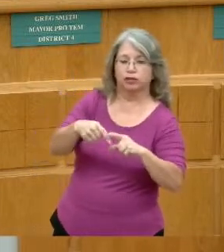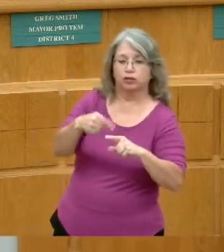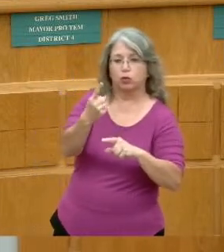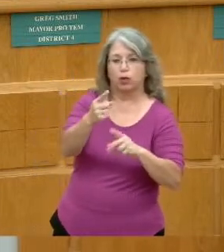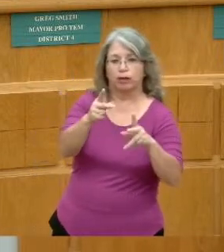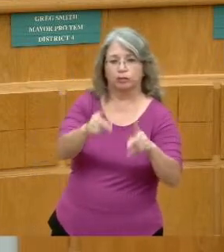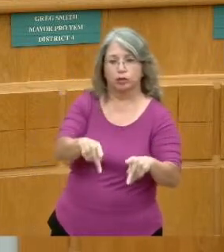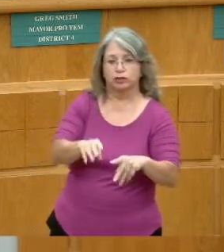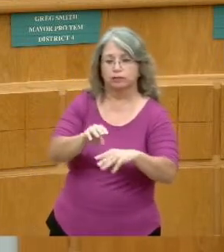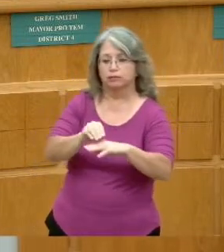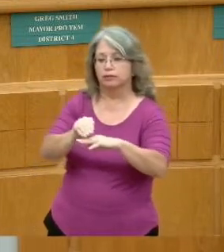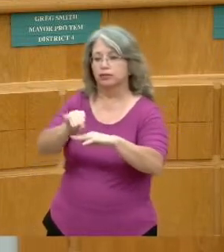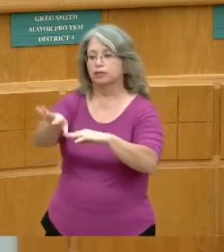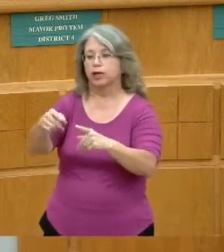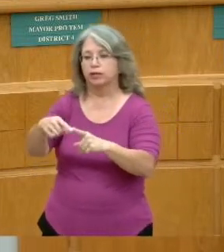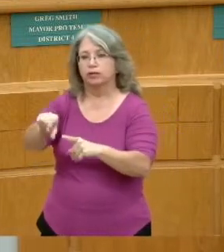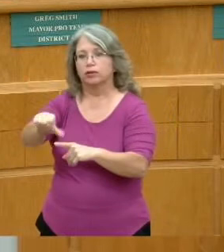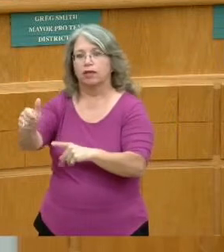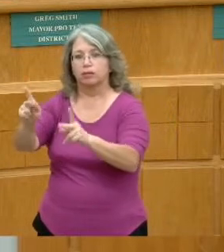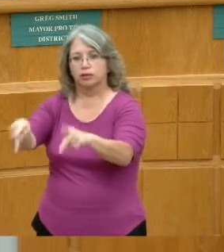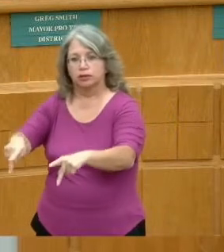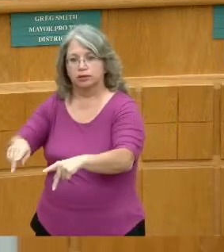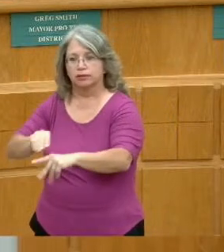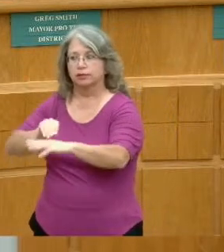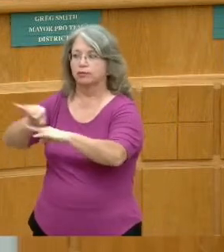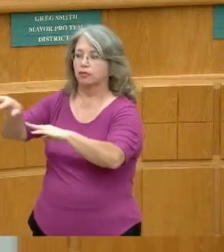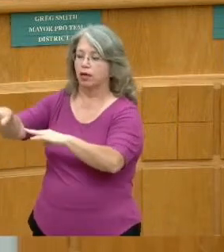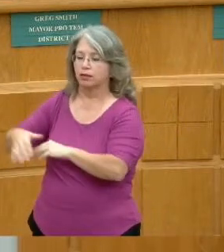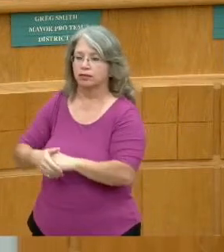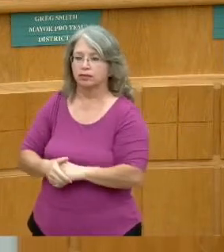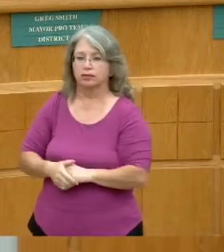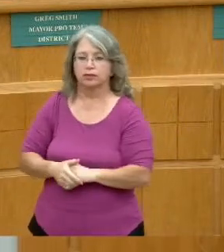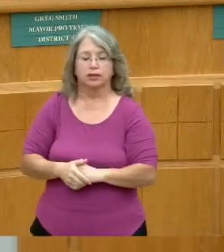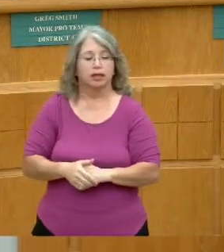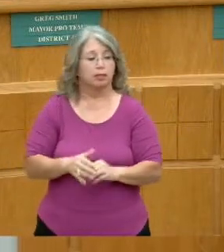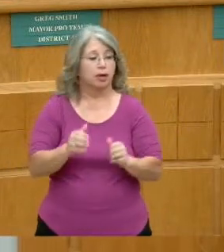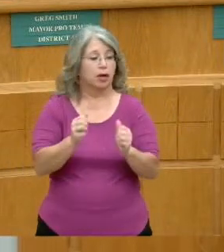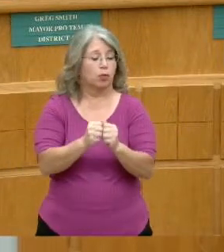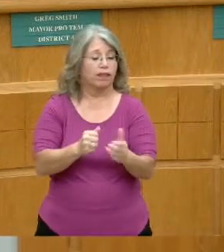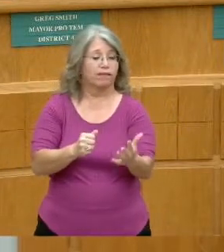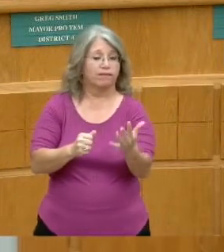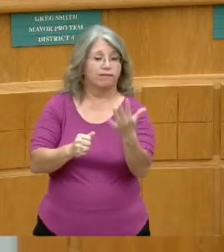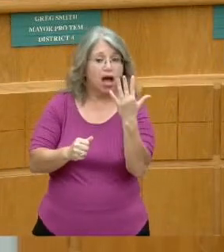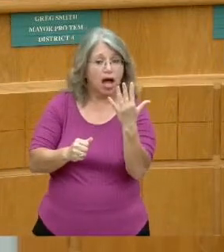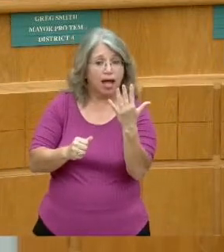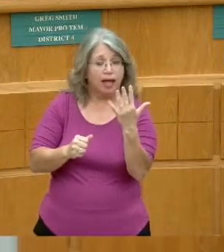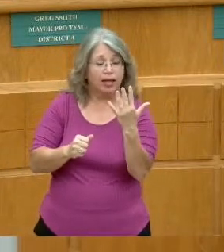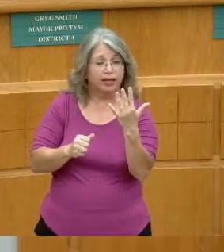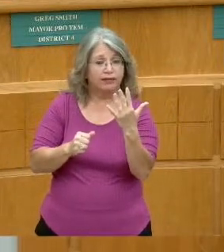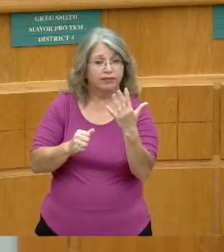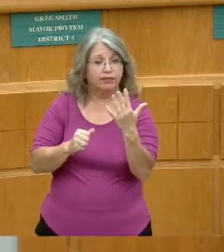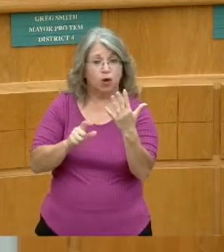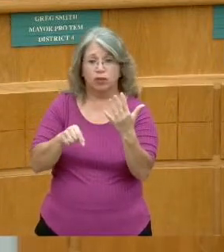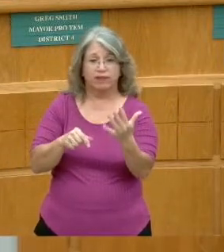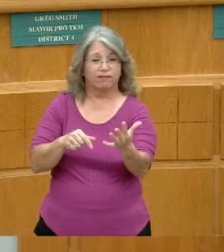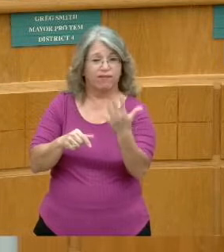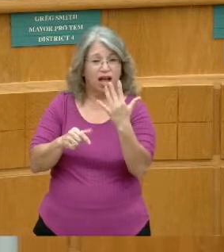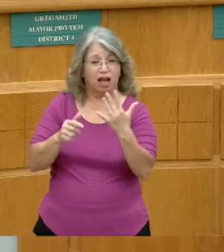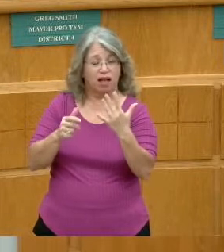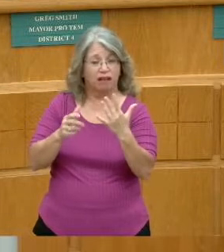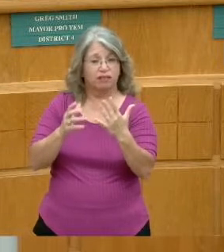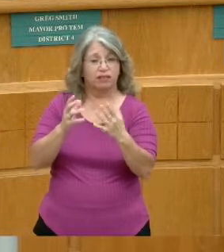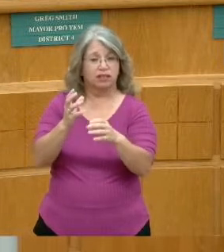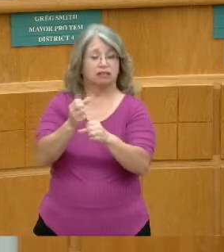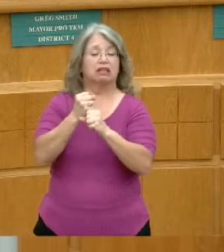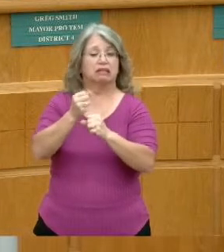generation of the virus. So that would end up right now with 5 infected per month versus a much higher number if we weren't doing things to mitigate